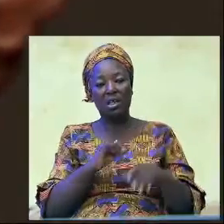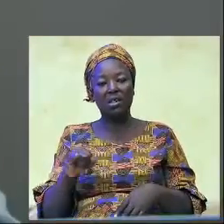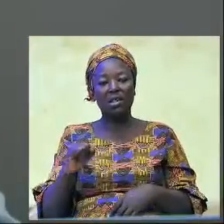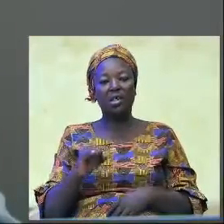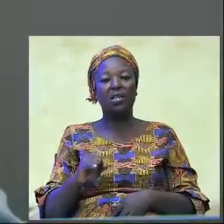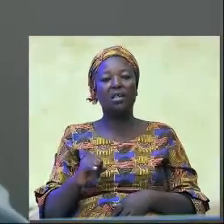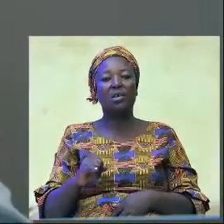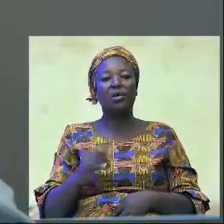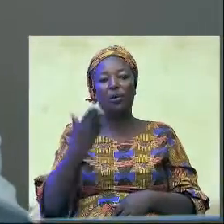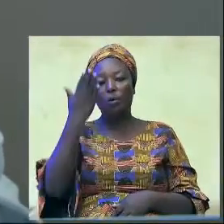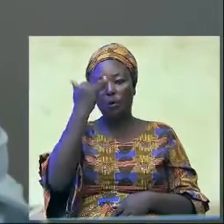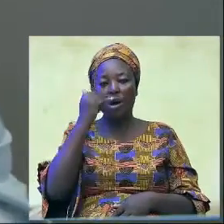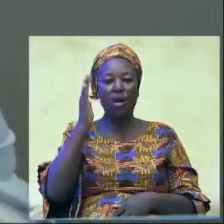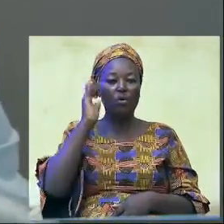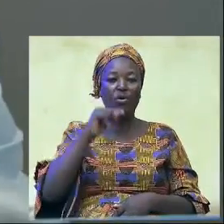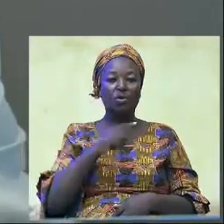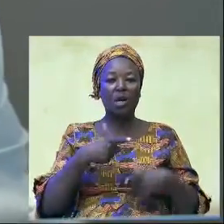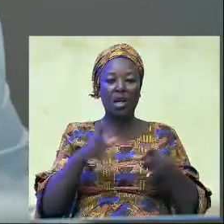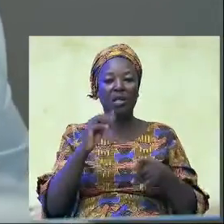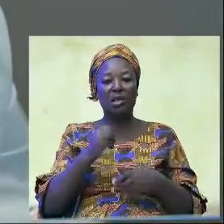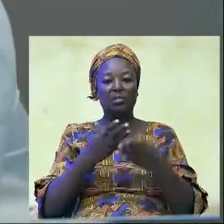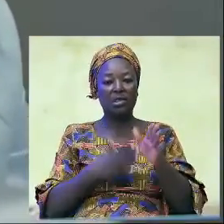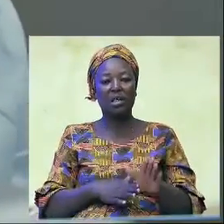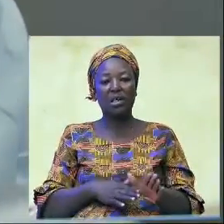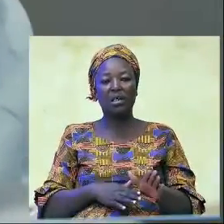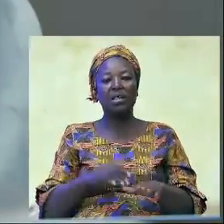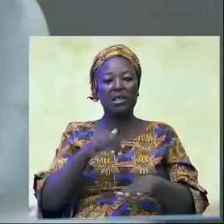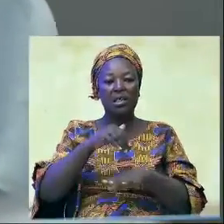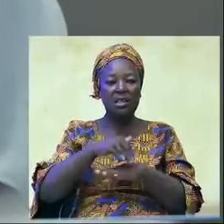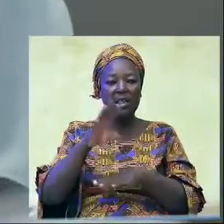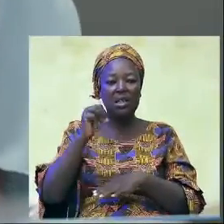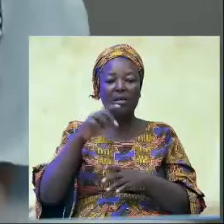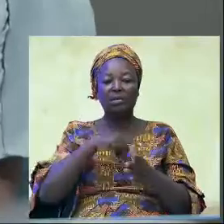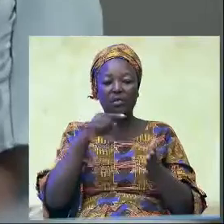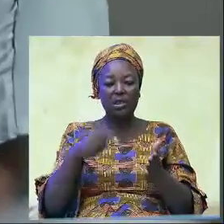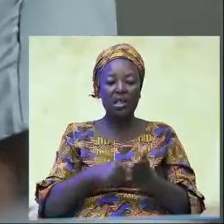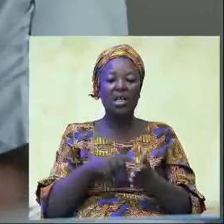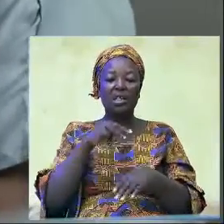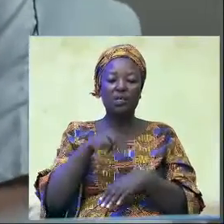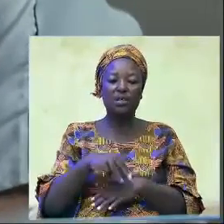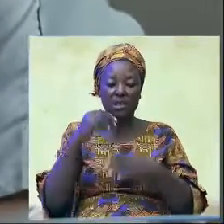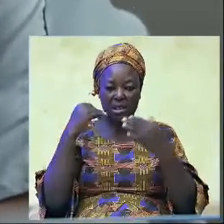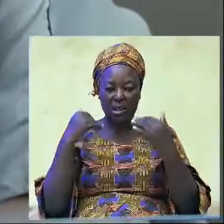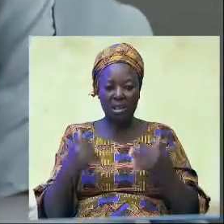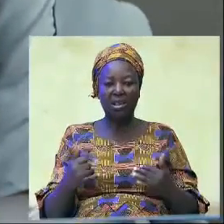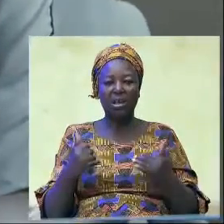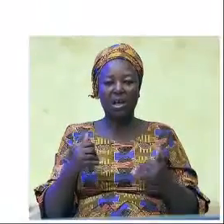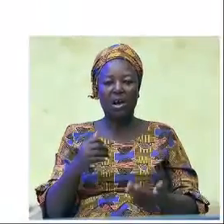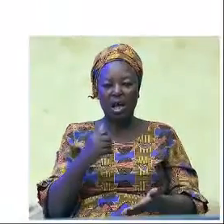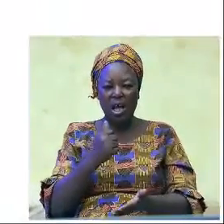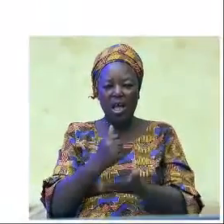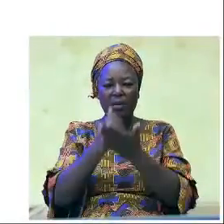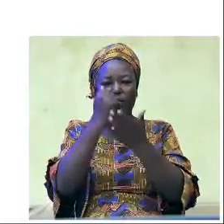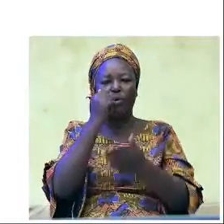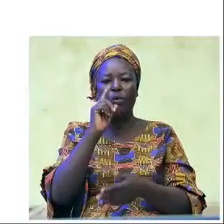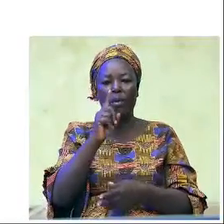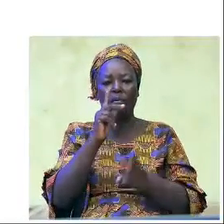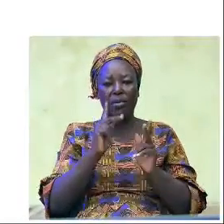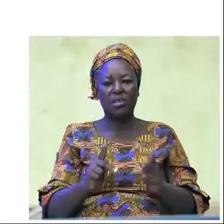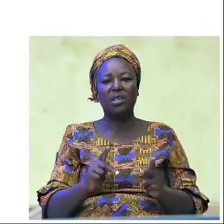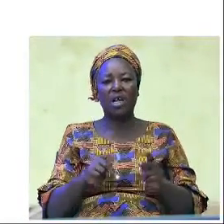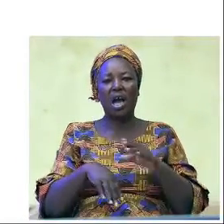Someone somewhere is dying. Why would you let them die? Send them this